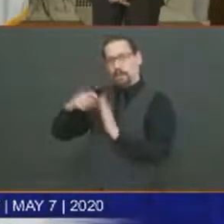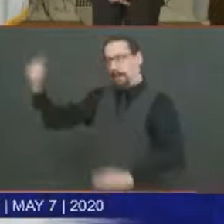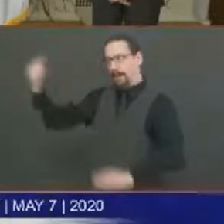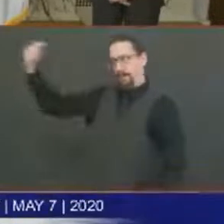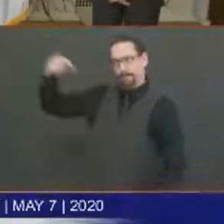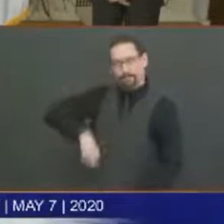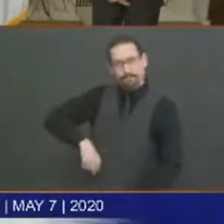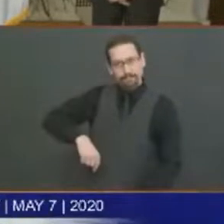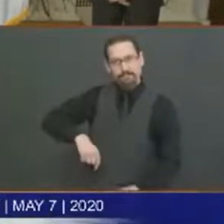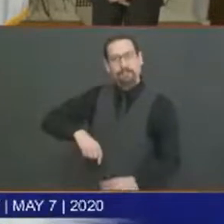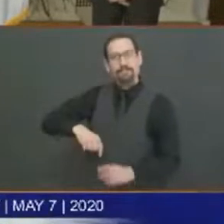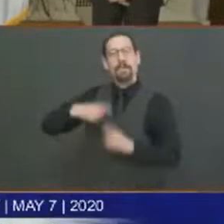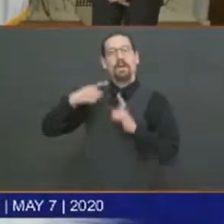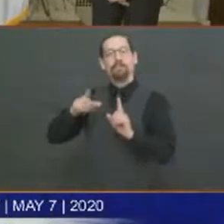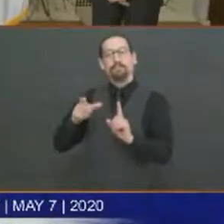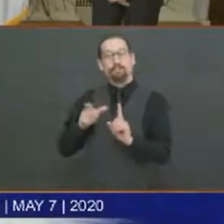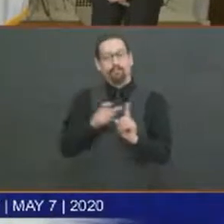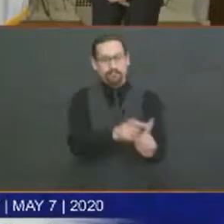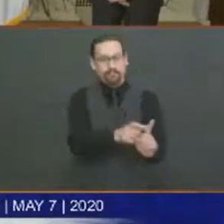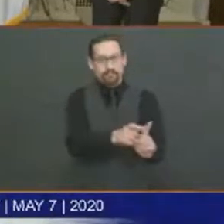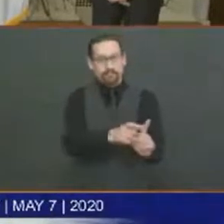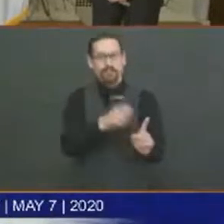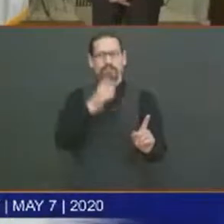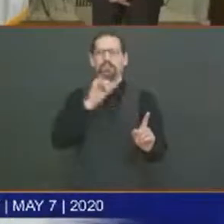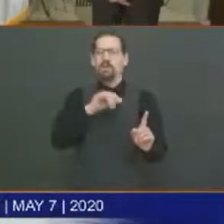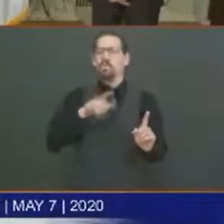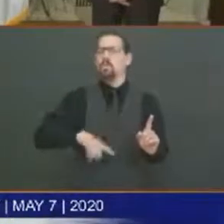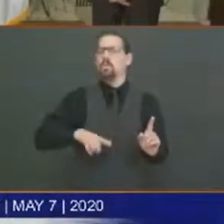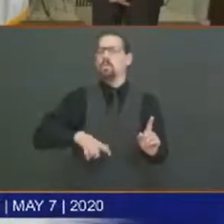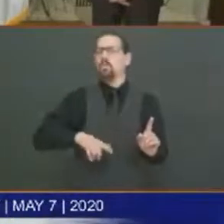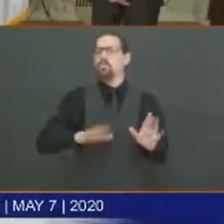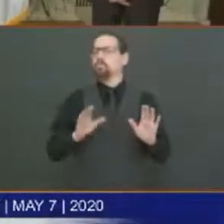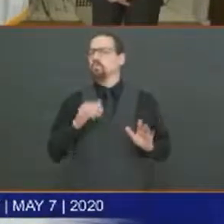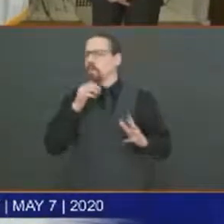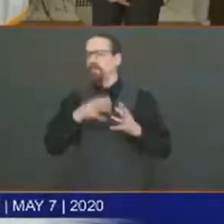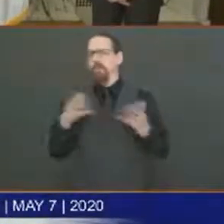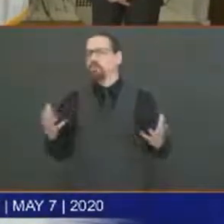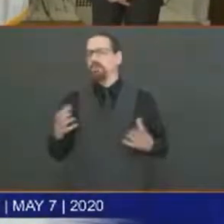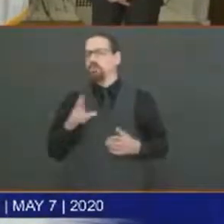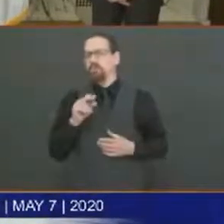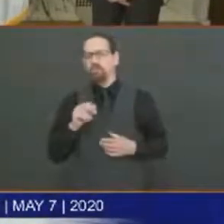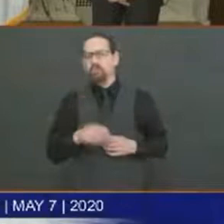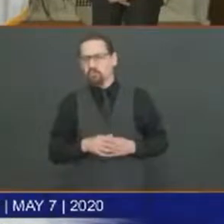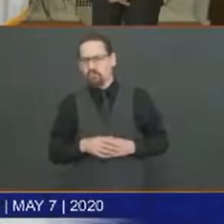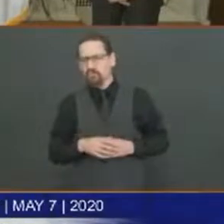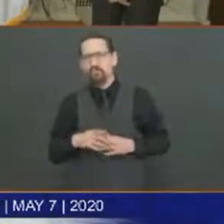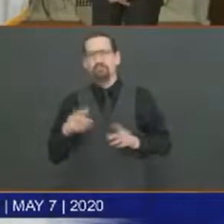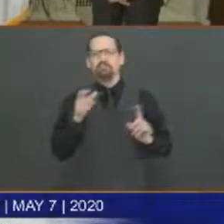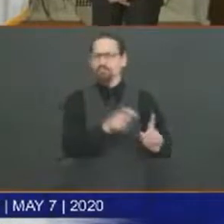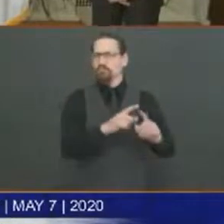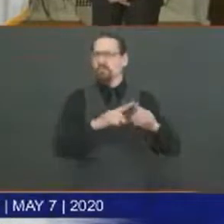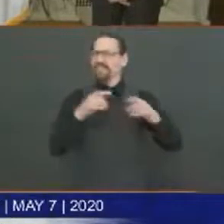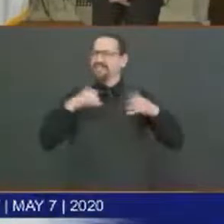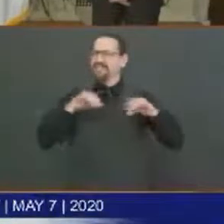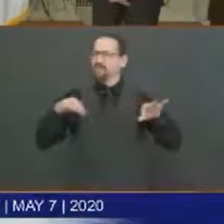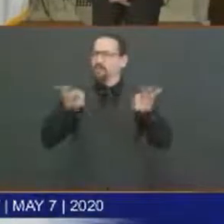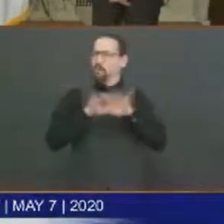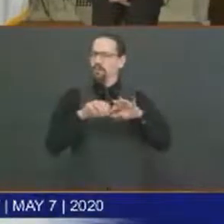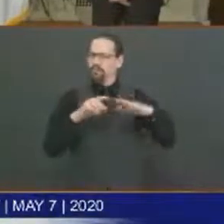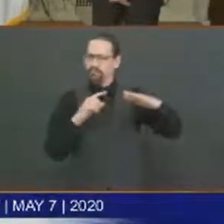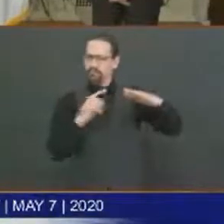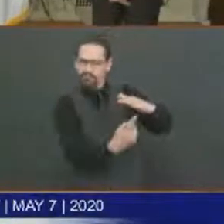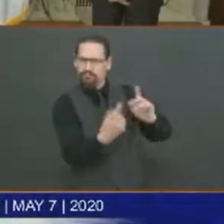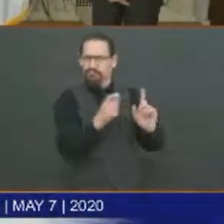is relatively low. The quarantining process is a critical one. It allows us to help make sure that someone